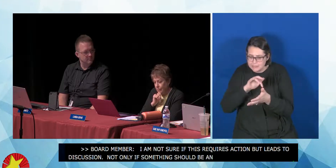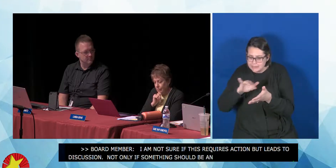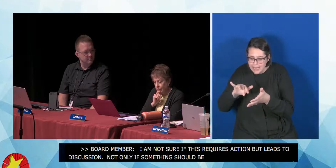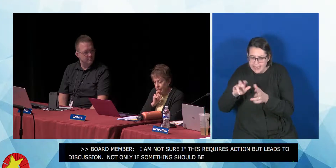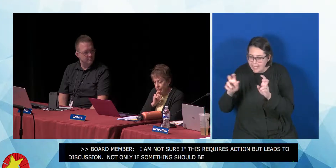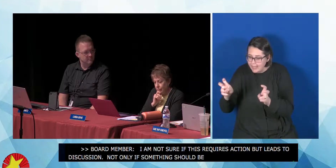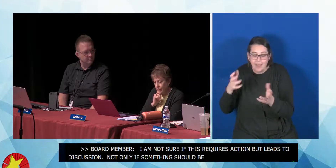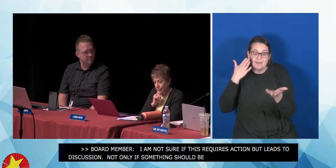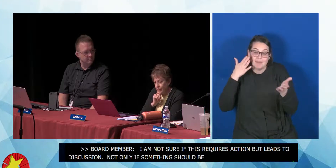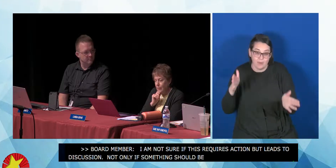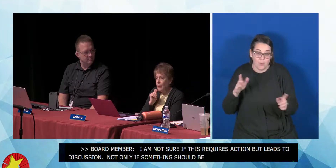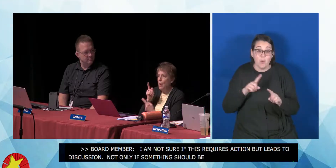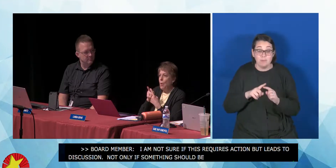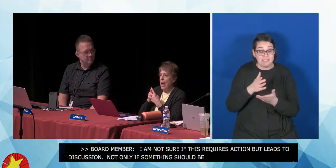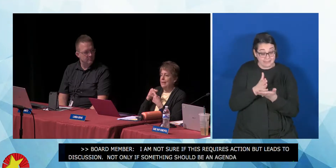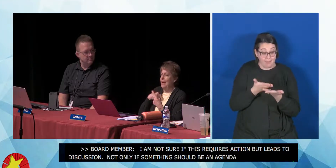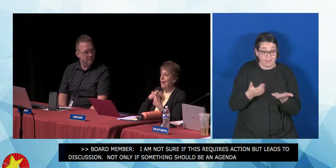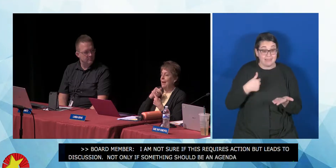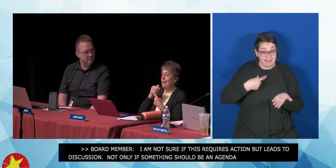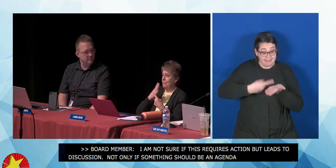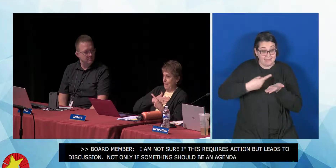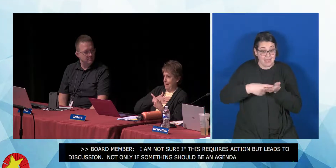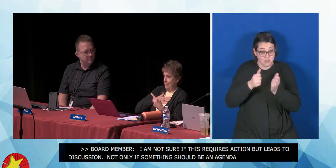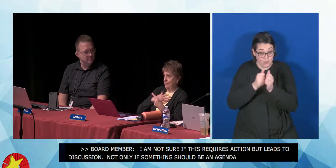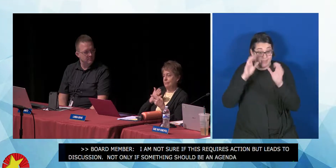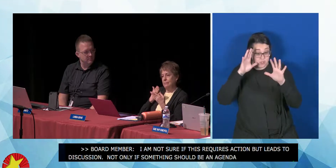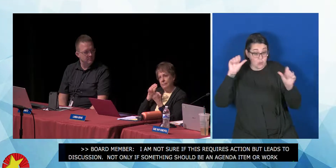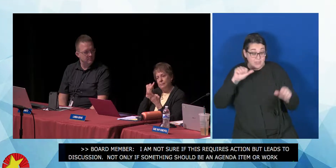with Superintendent Reichman.